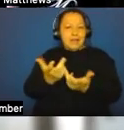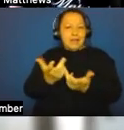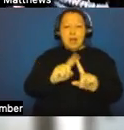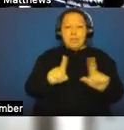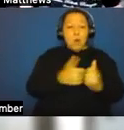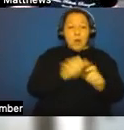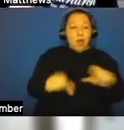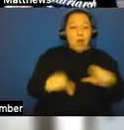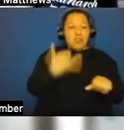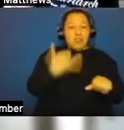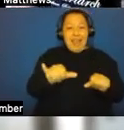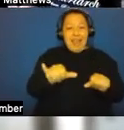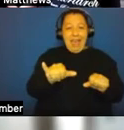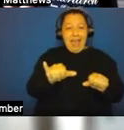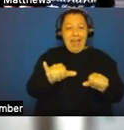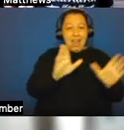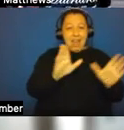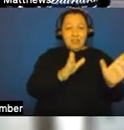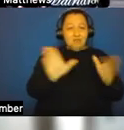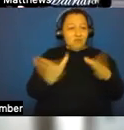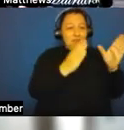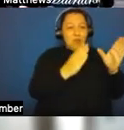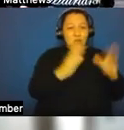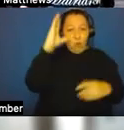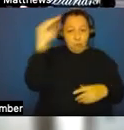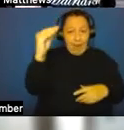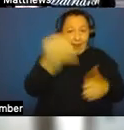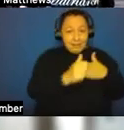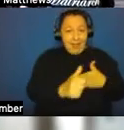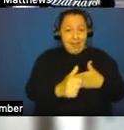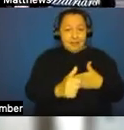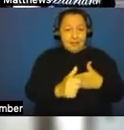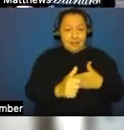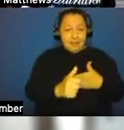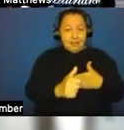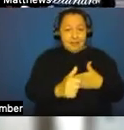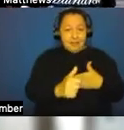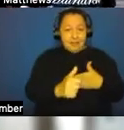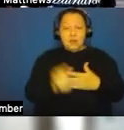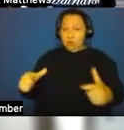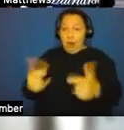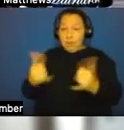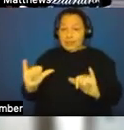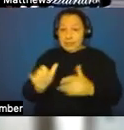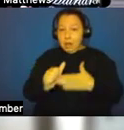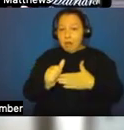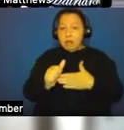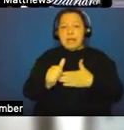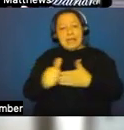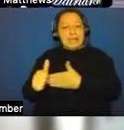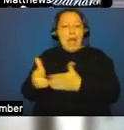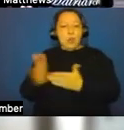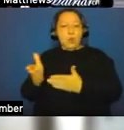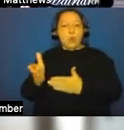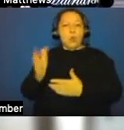still, there's many that are still matrilineal, but we have shifted in some of our